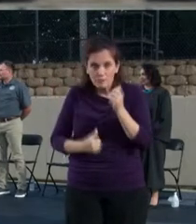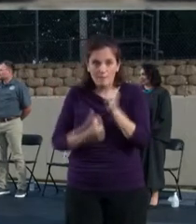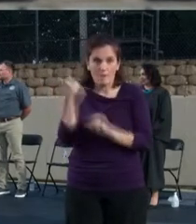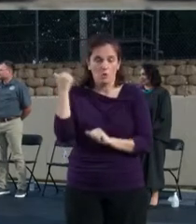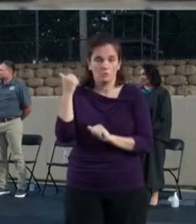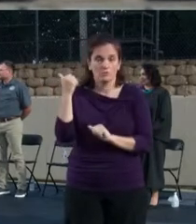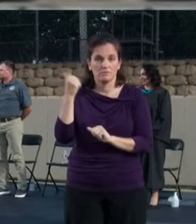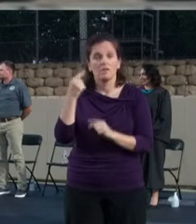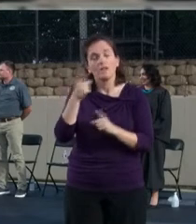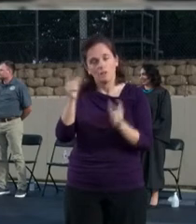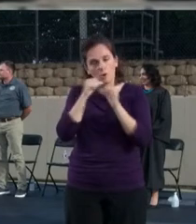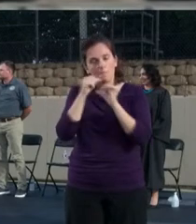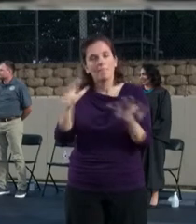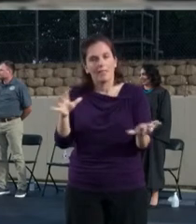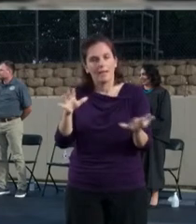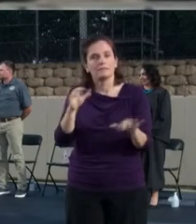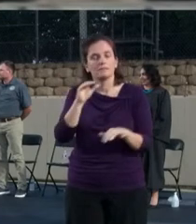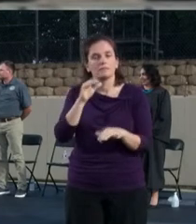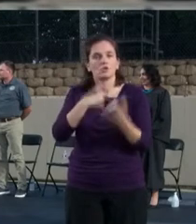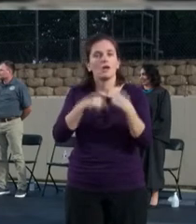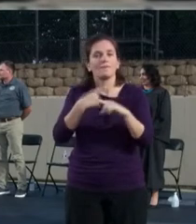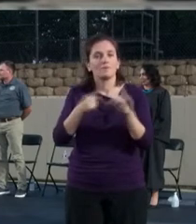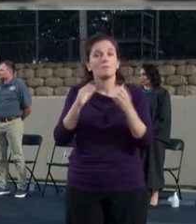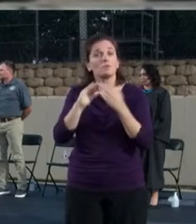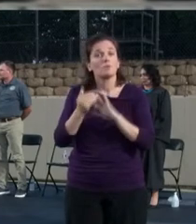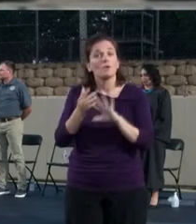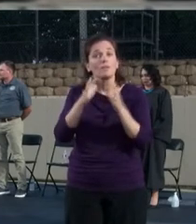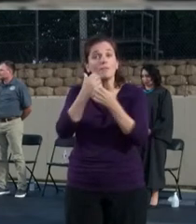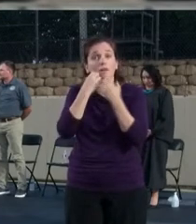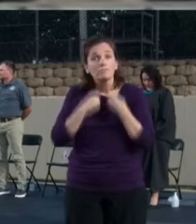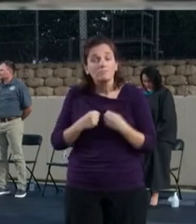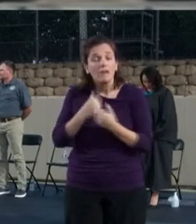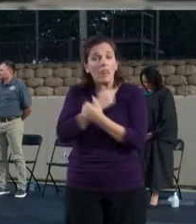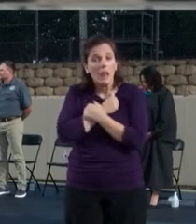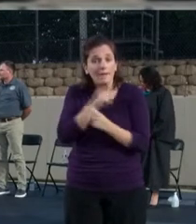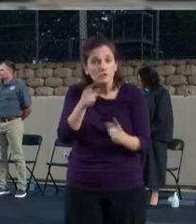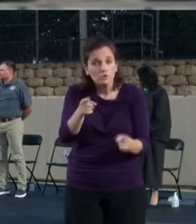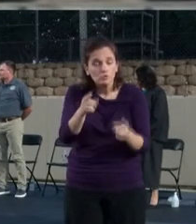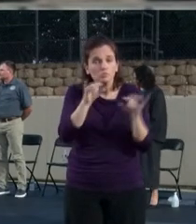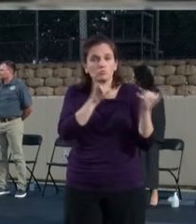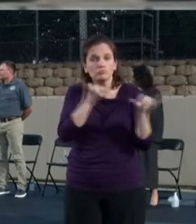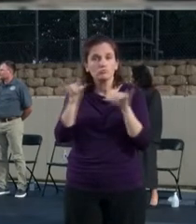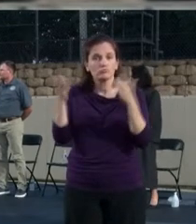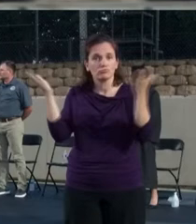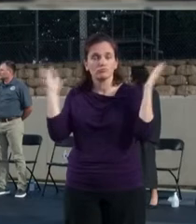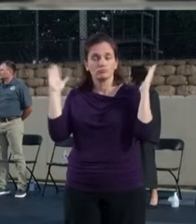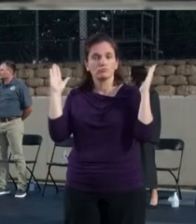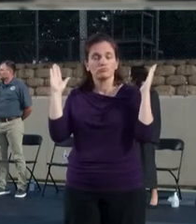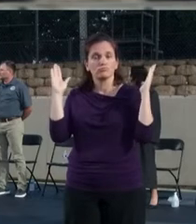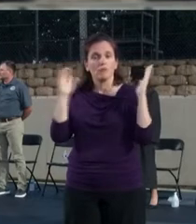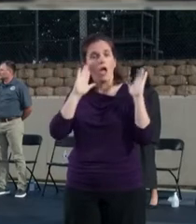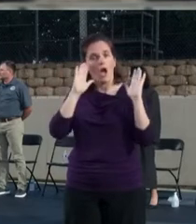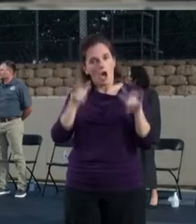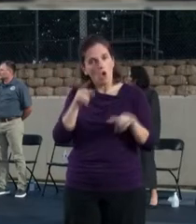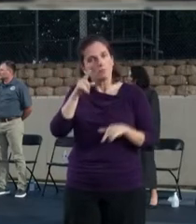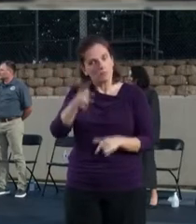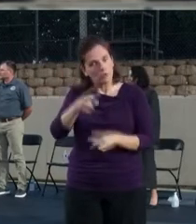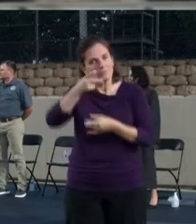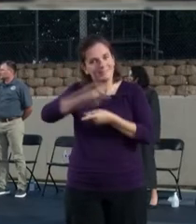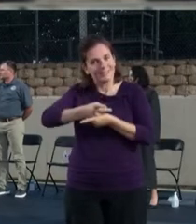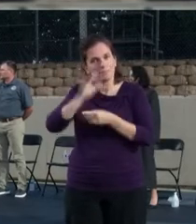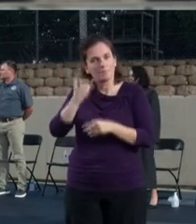you are very blessed to be from a community that loves you the way they do. I hope you will hold on to